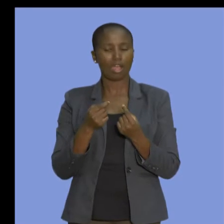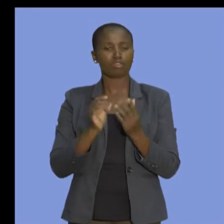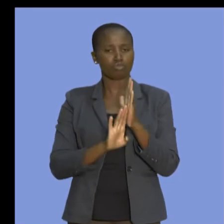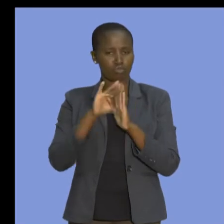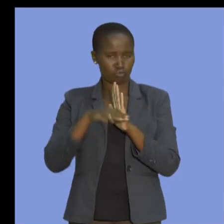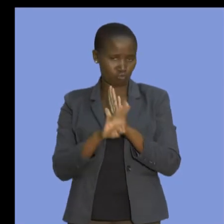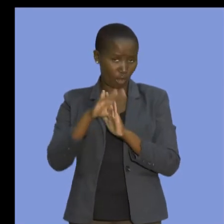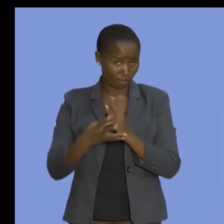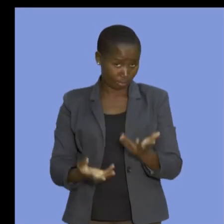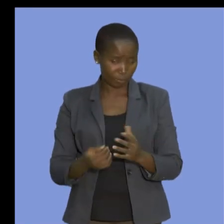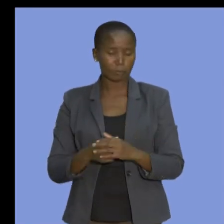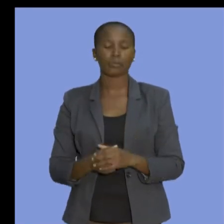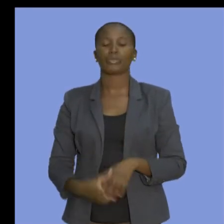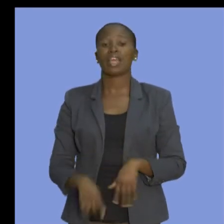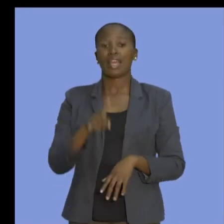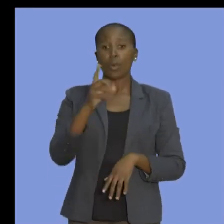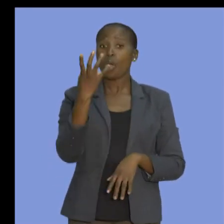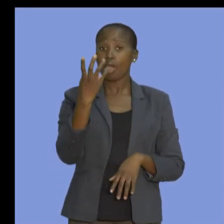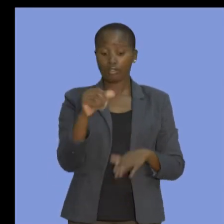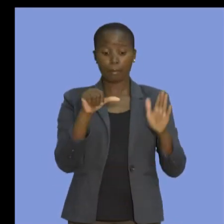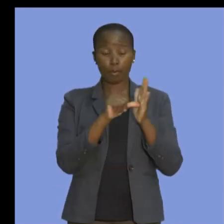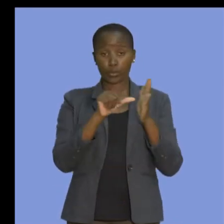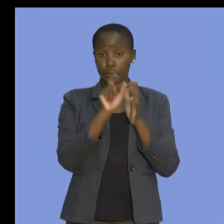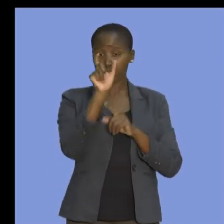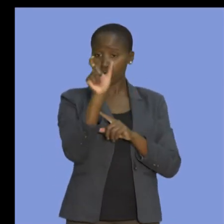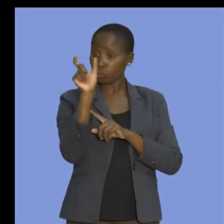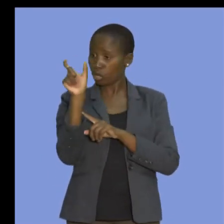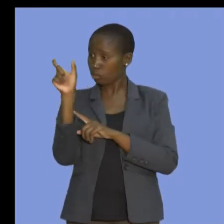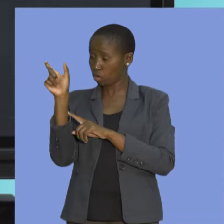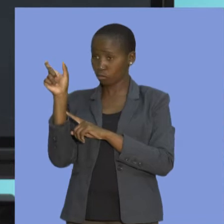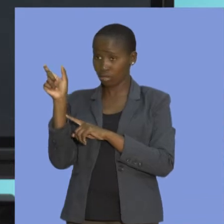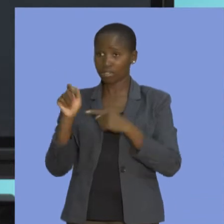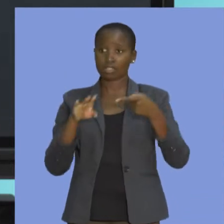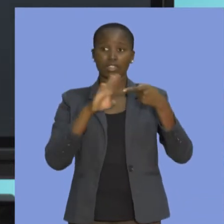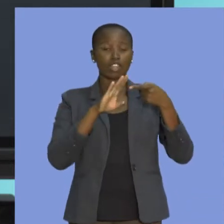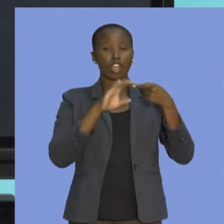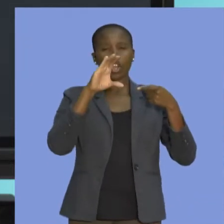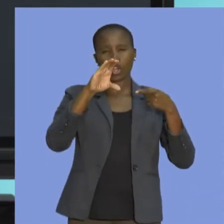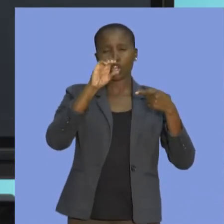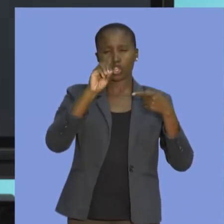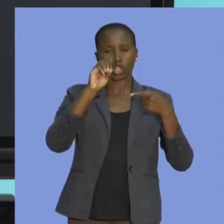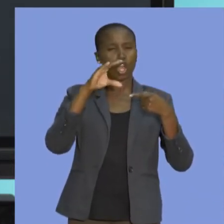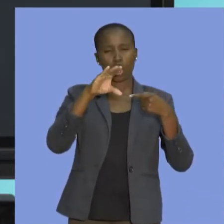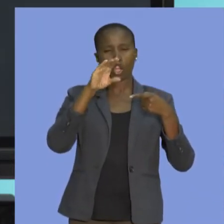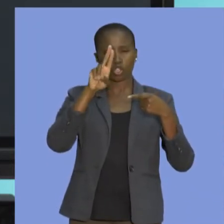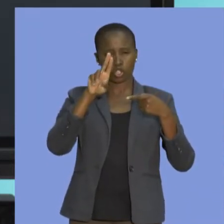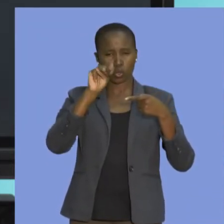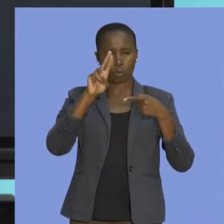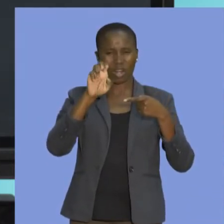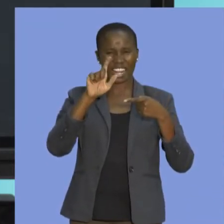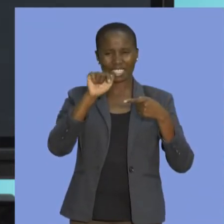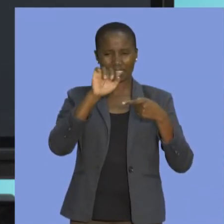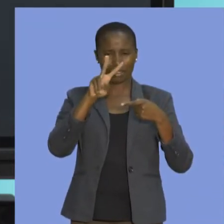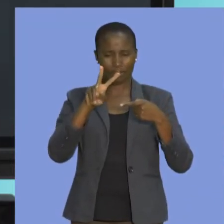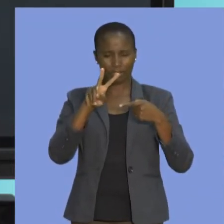So let's look at some of the keywords, which is cumulative frequency and frequency.